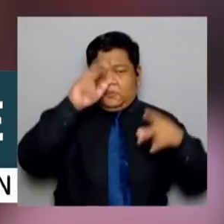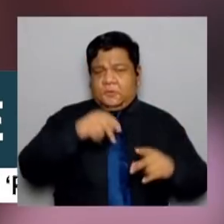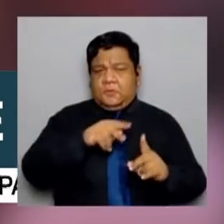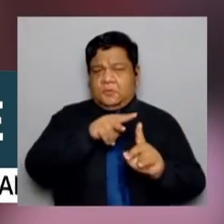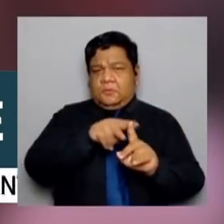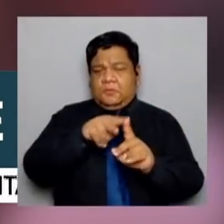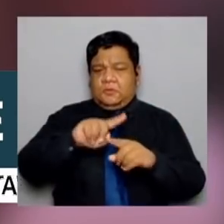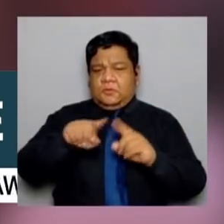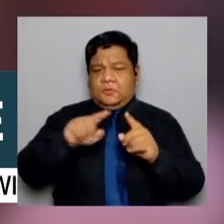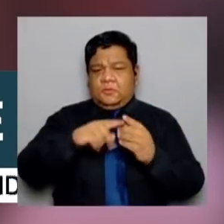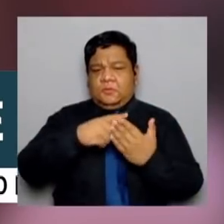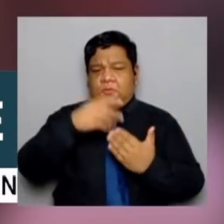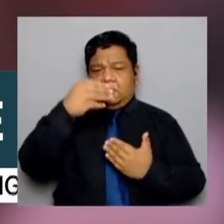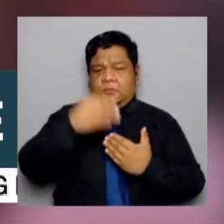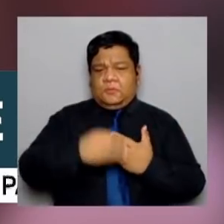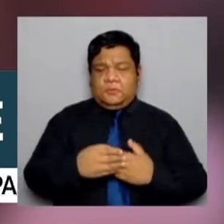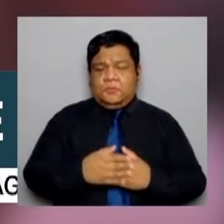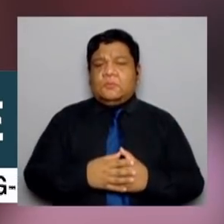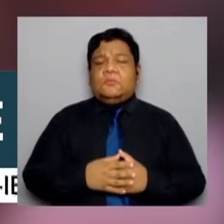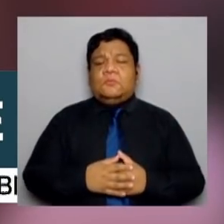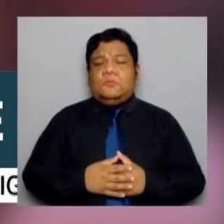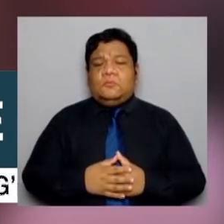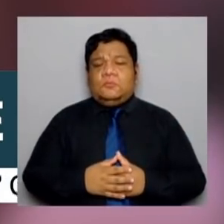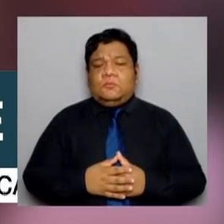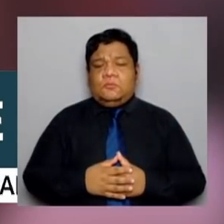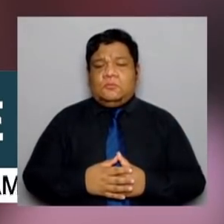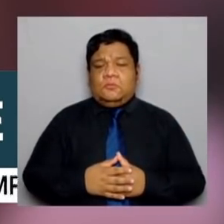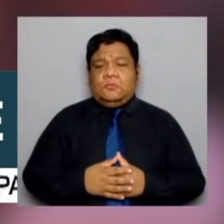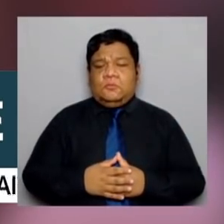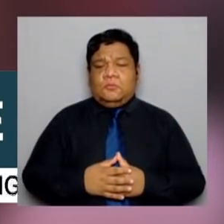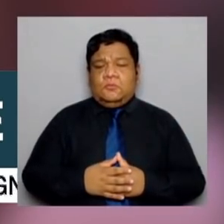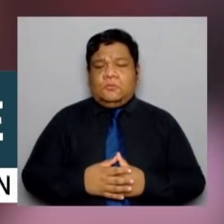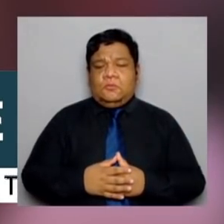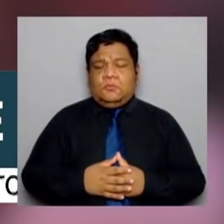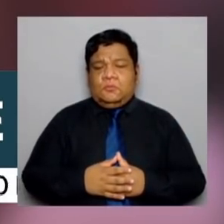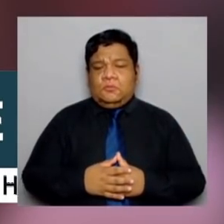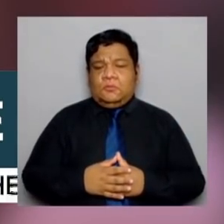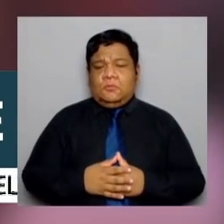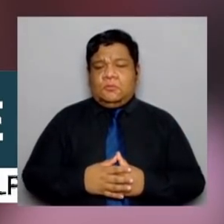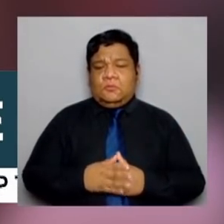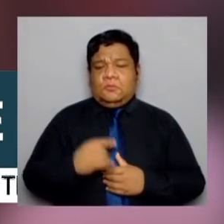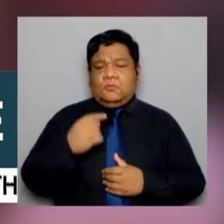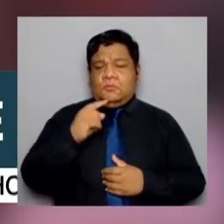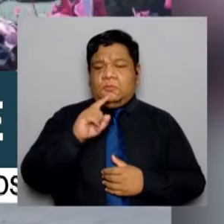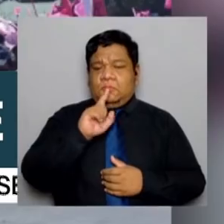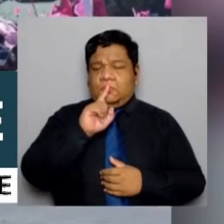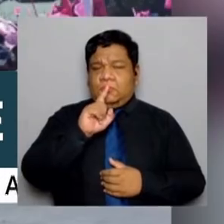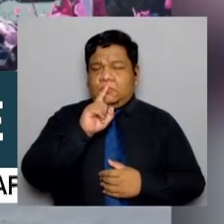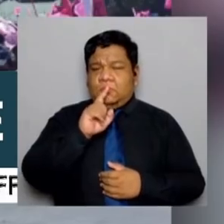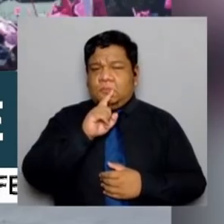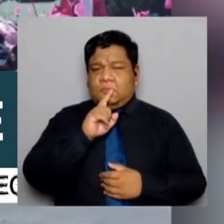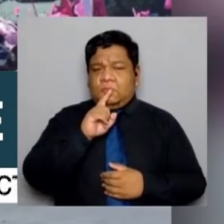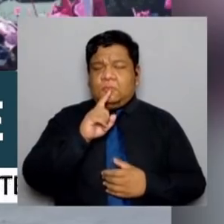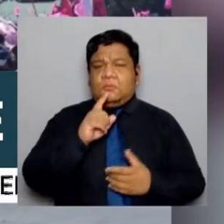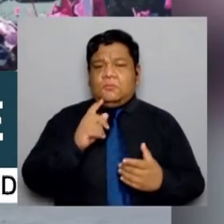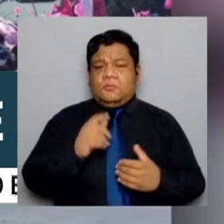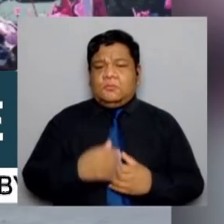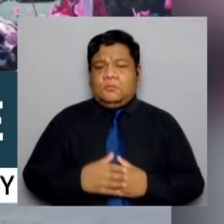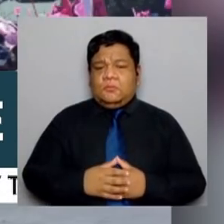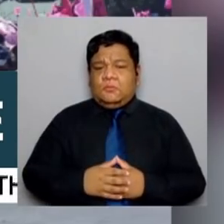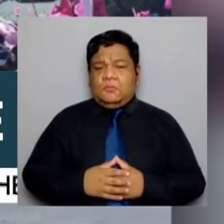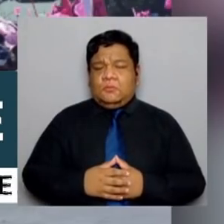as well as disaster assistance. For Senator Pangilinan, he joked about supporters convincing the Andes,